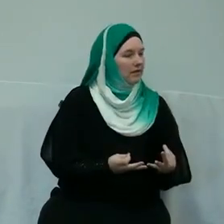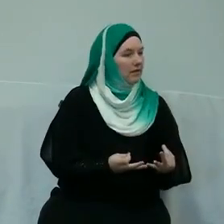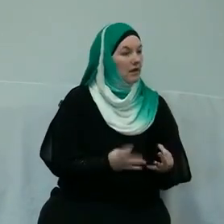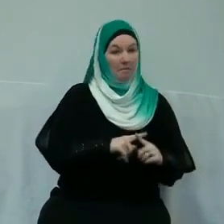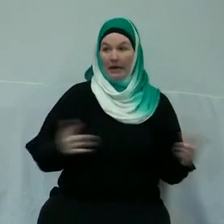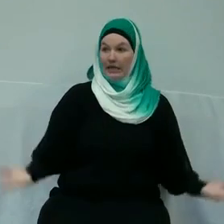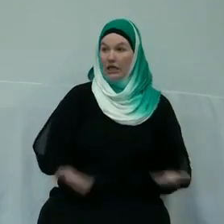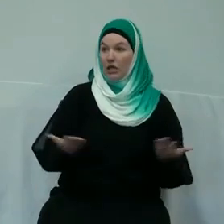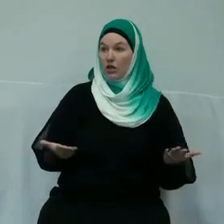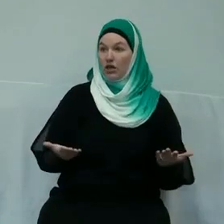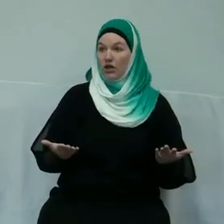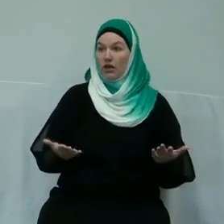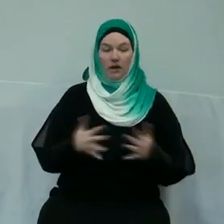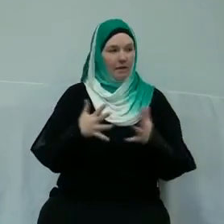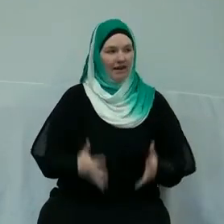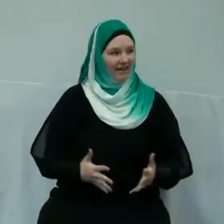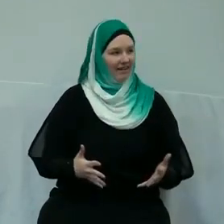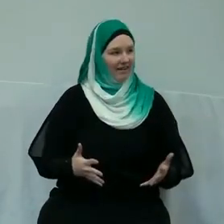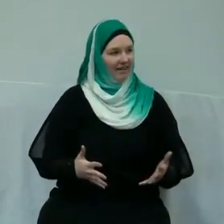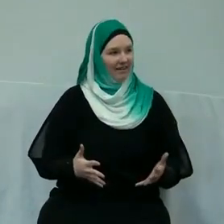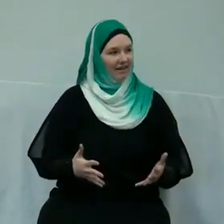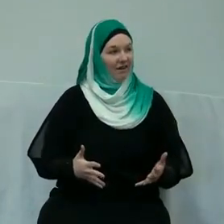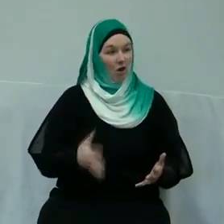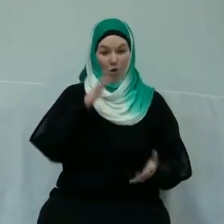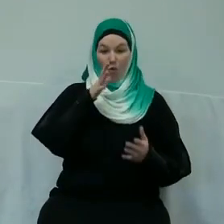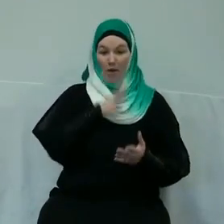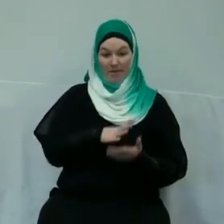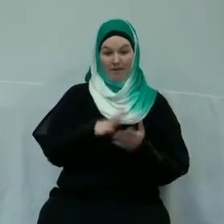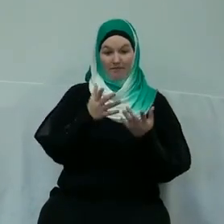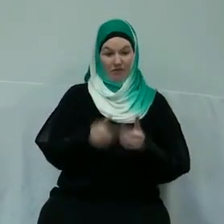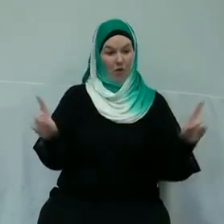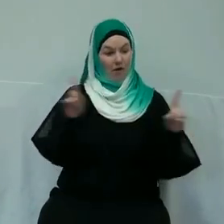But here, there is no much extended families for many people.